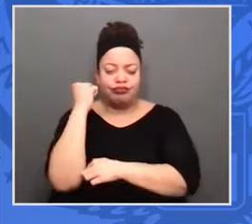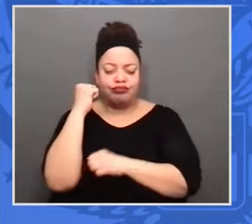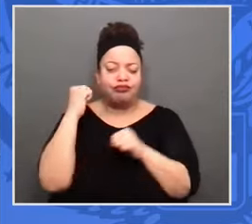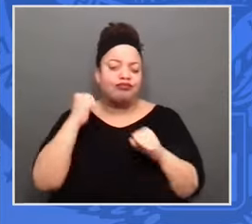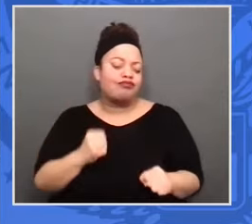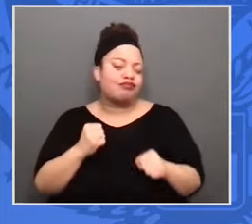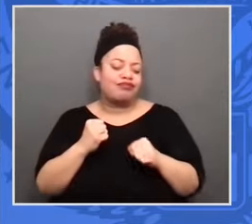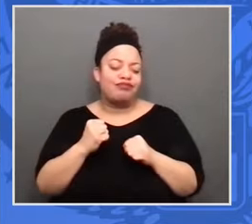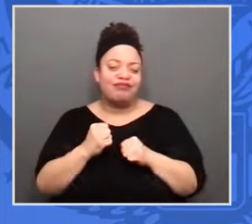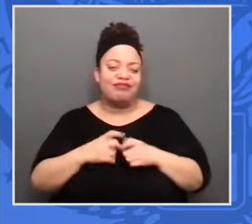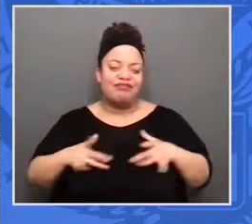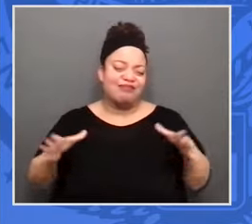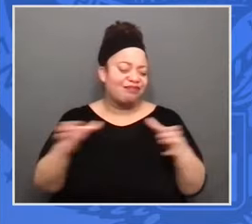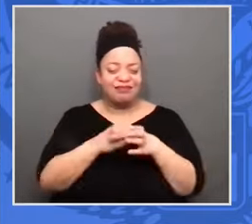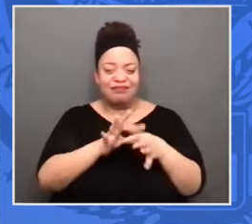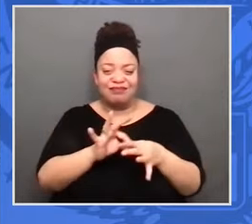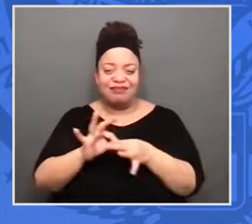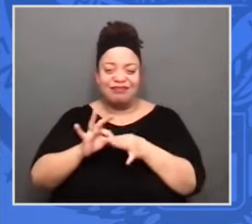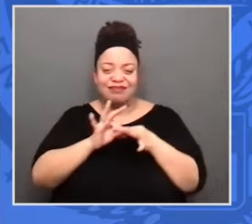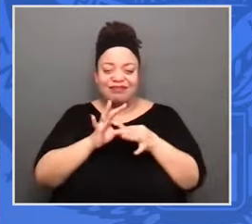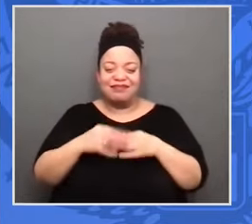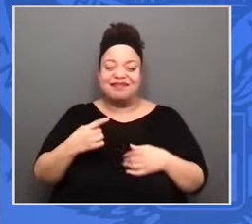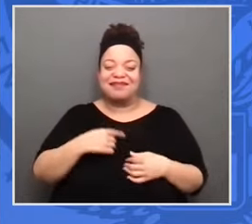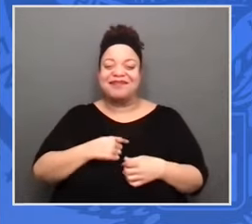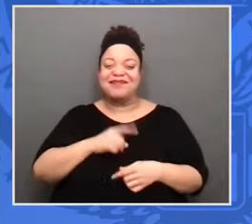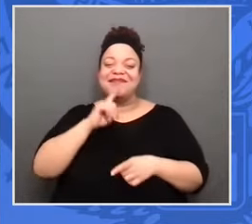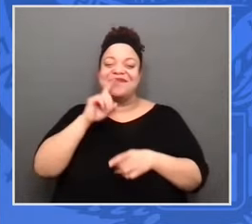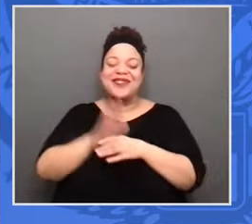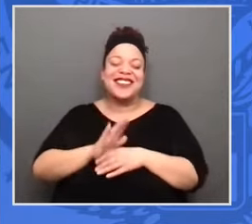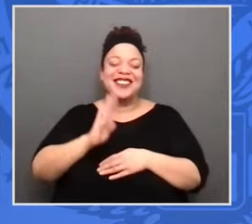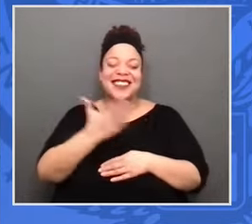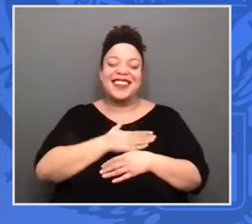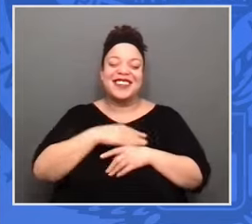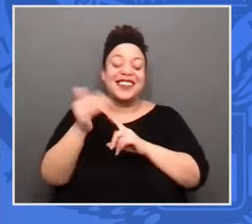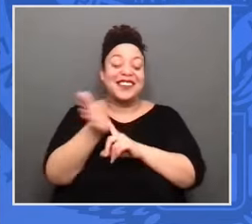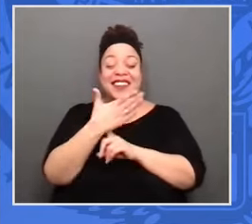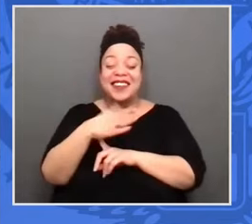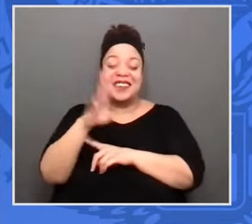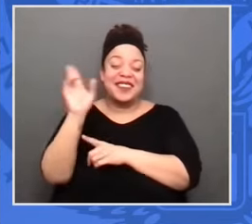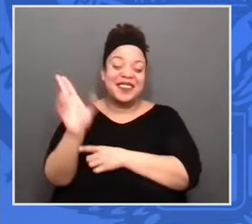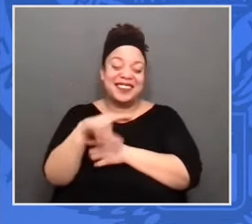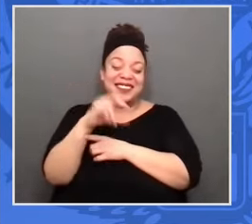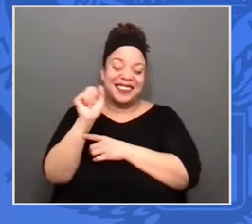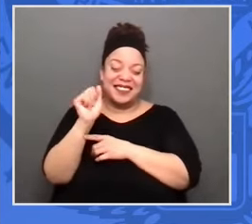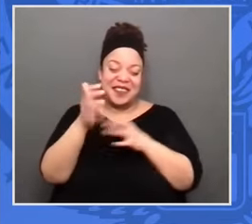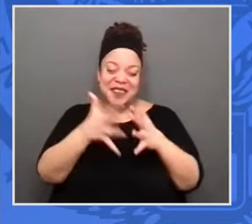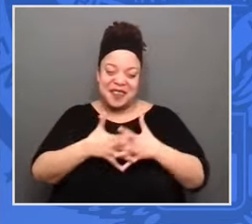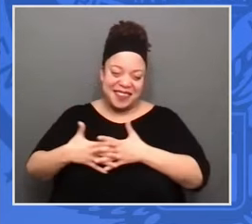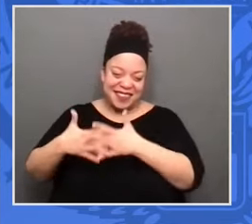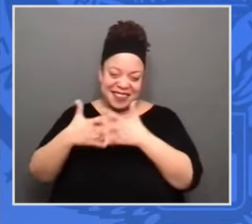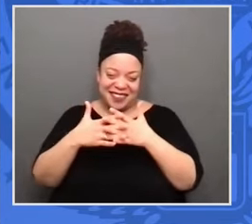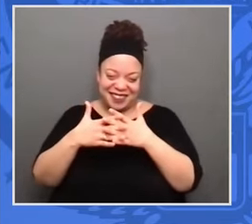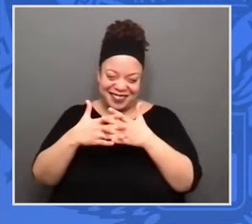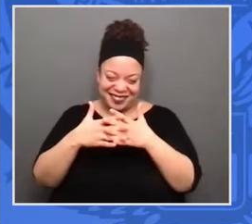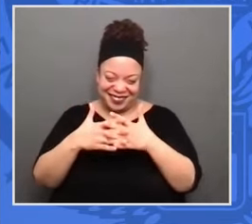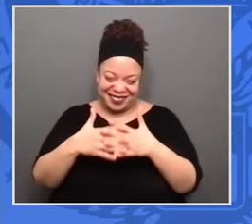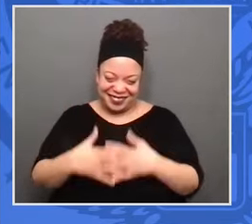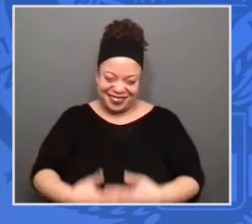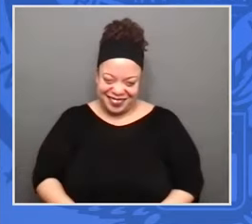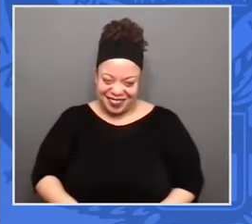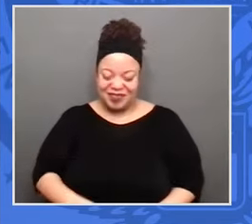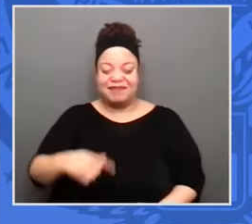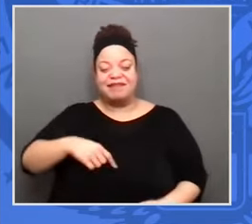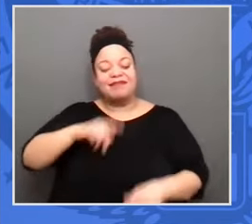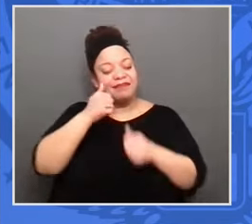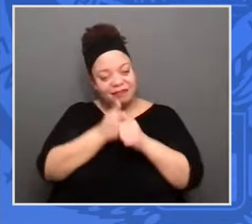States waters, of America. That I will well and faithfully discharge the duties of the office on which I am about to